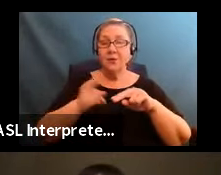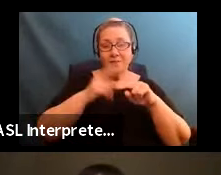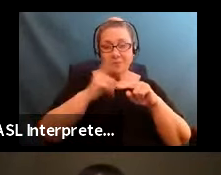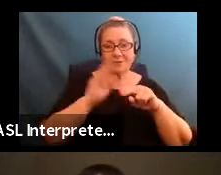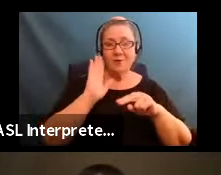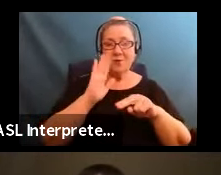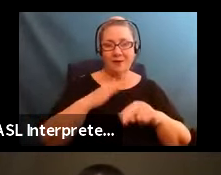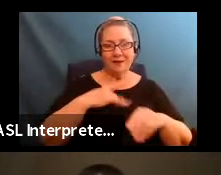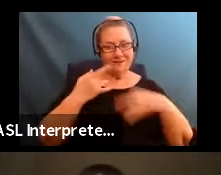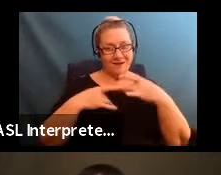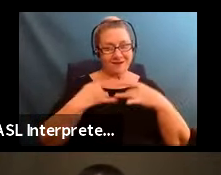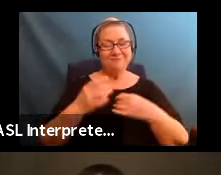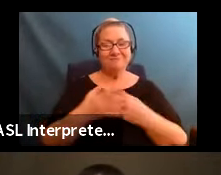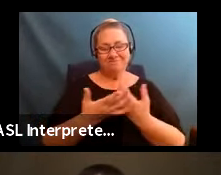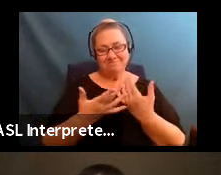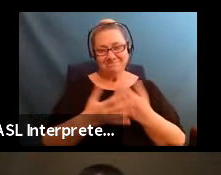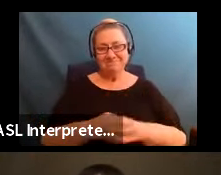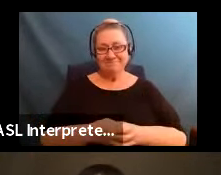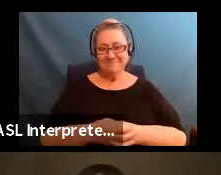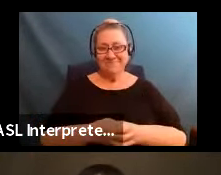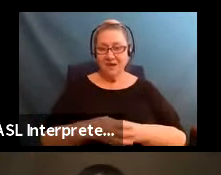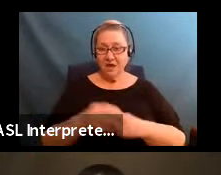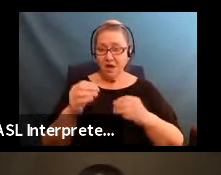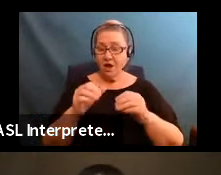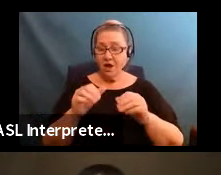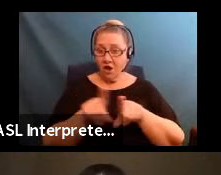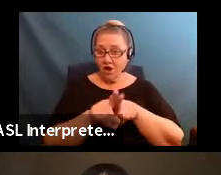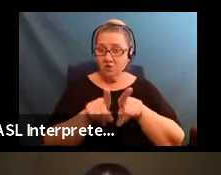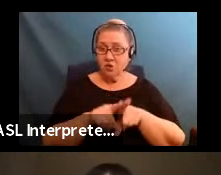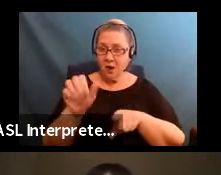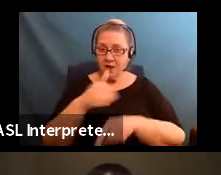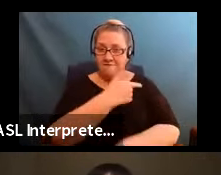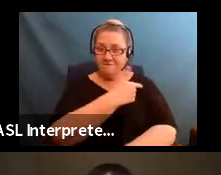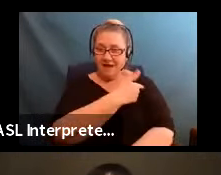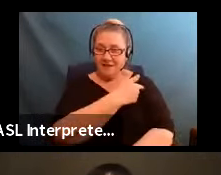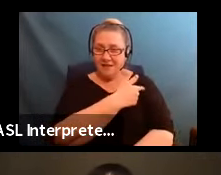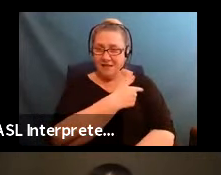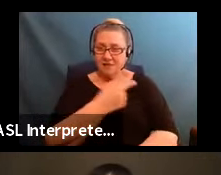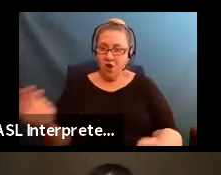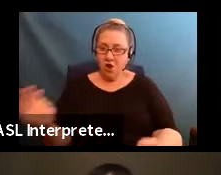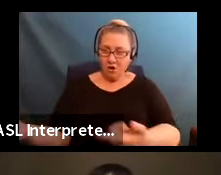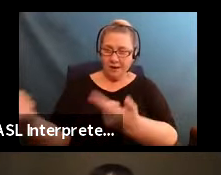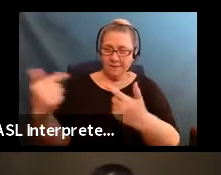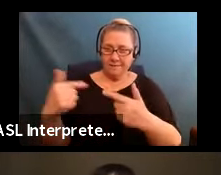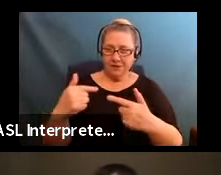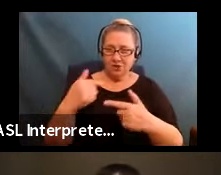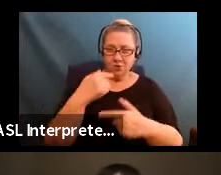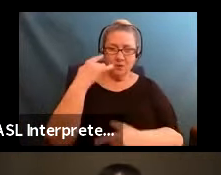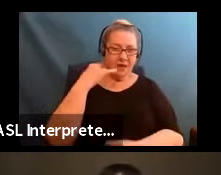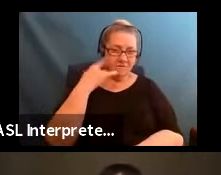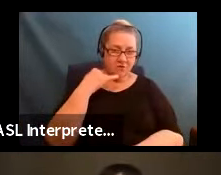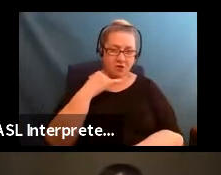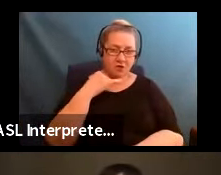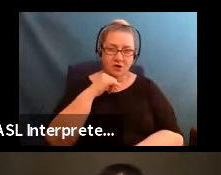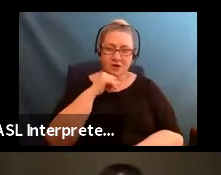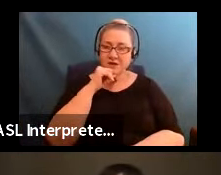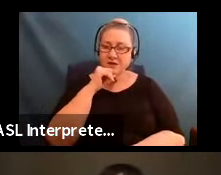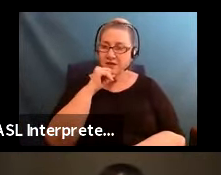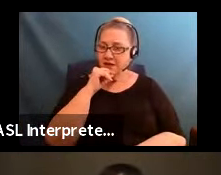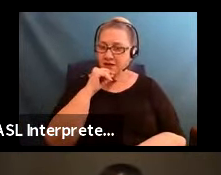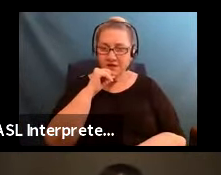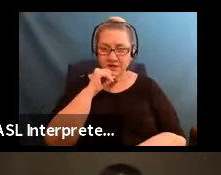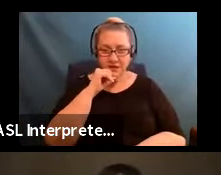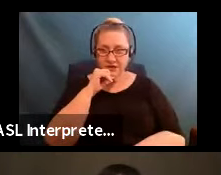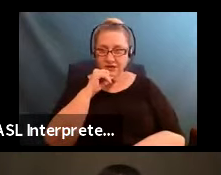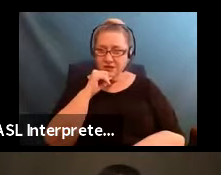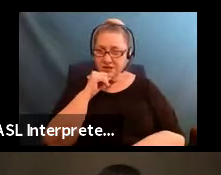is that there's other vaccines are coming to California that's not part of quote unquote our allocation, which is the FEMA